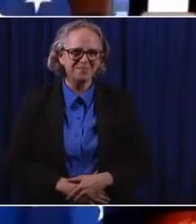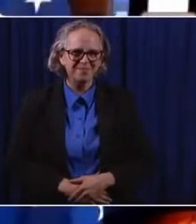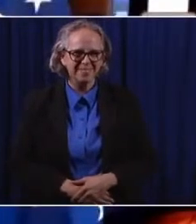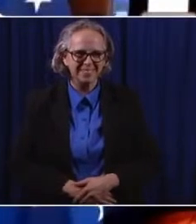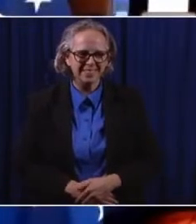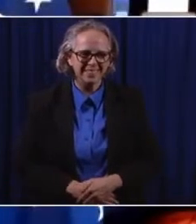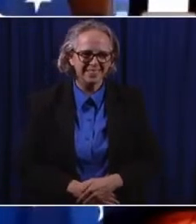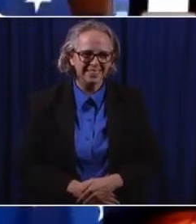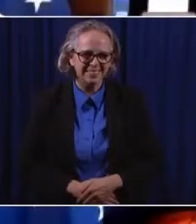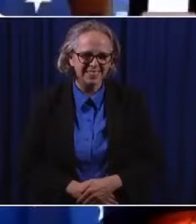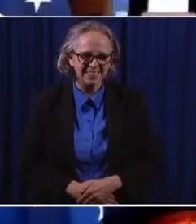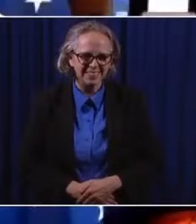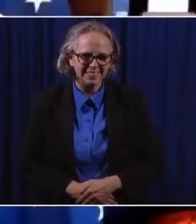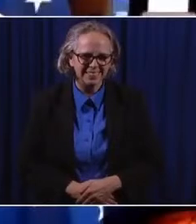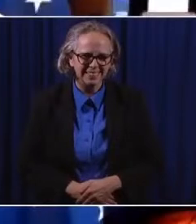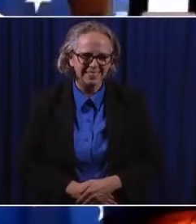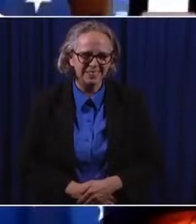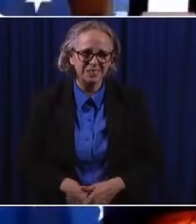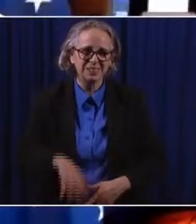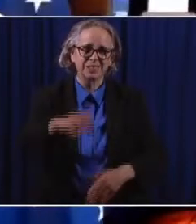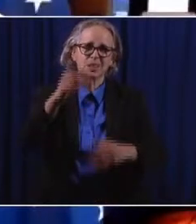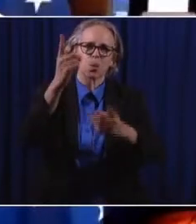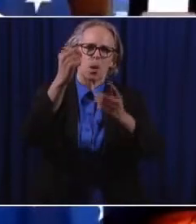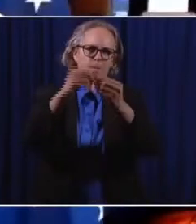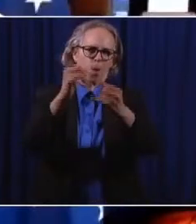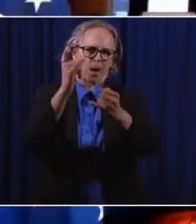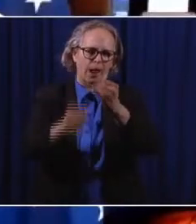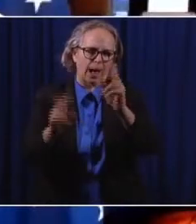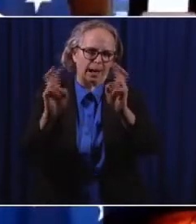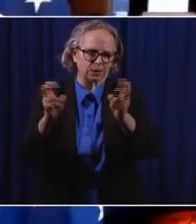of final issues. We like to highlight